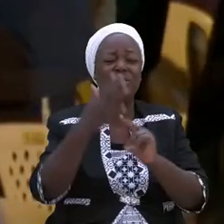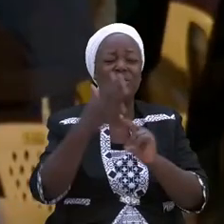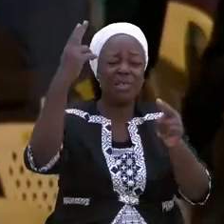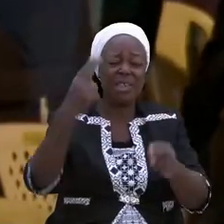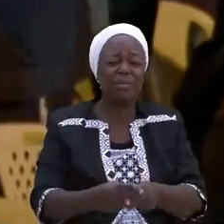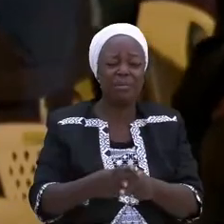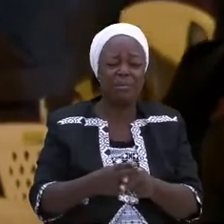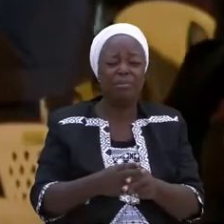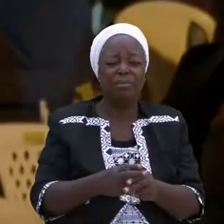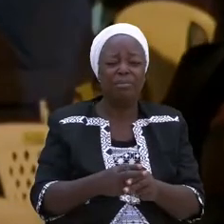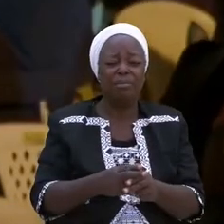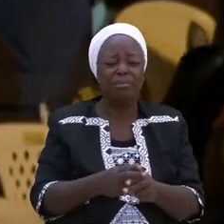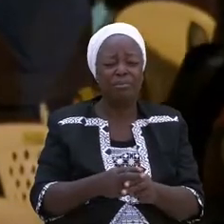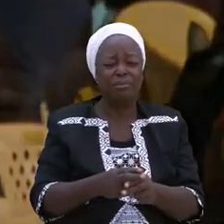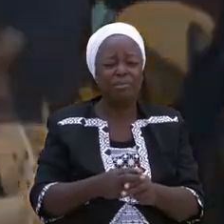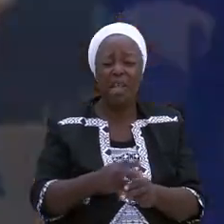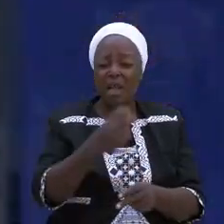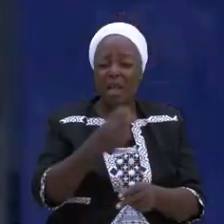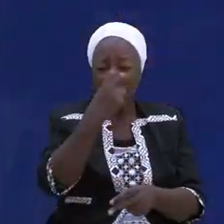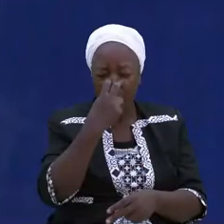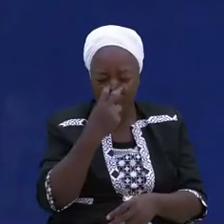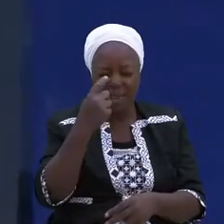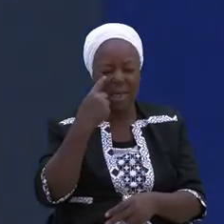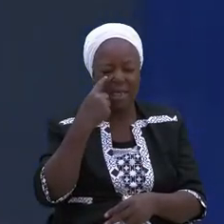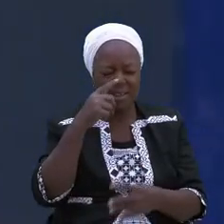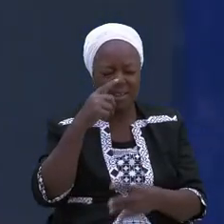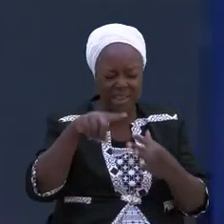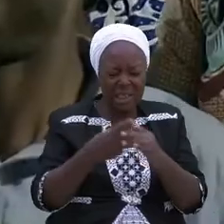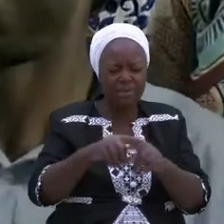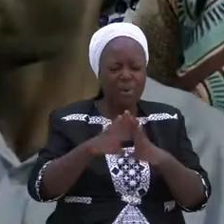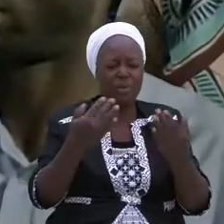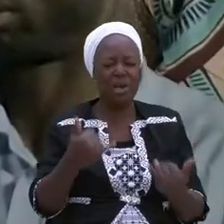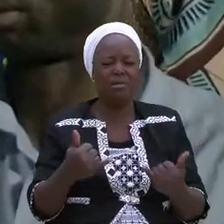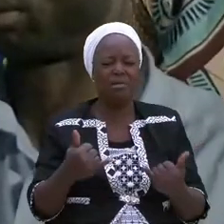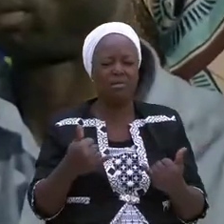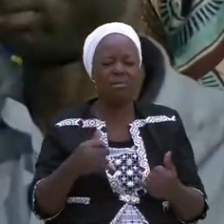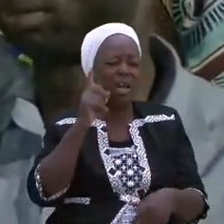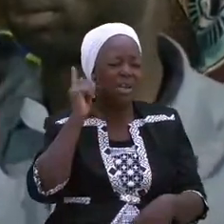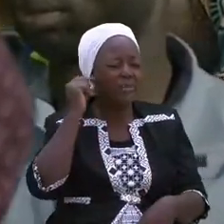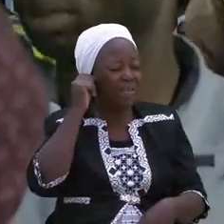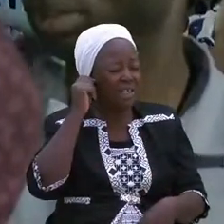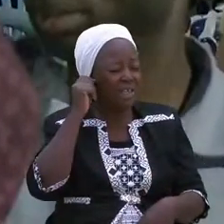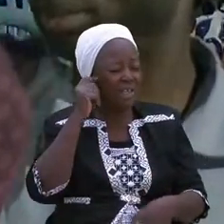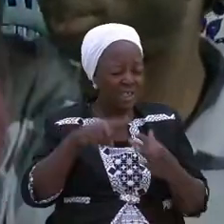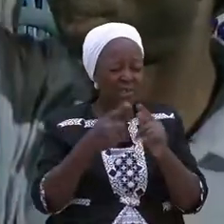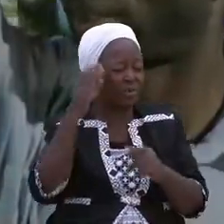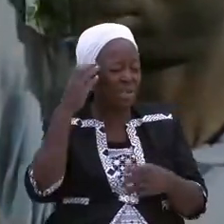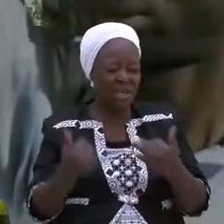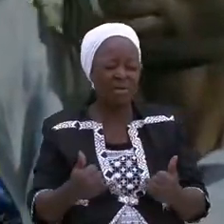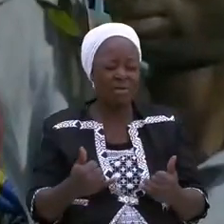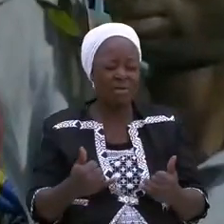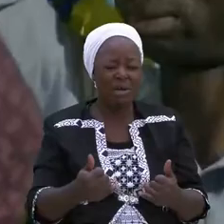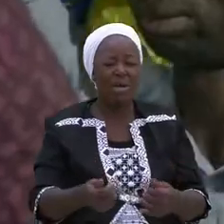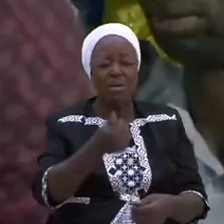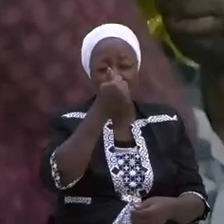name. Blind eyes begin to open now. Deaf ears begin to hear right now. Dumb